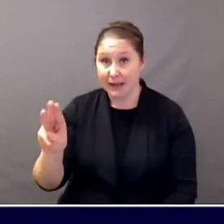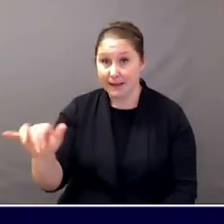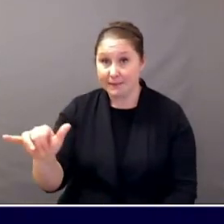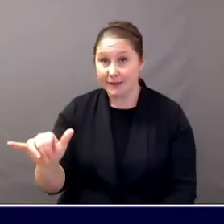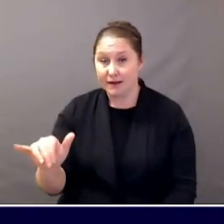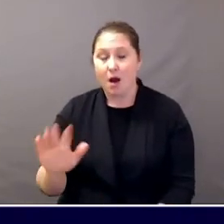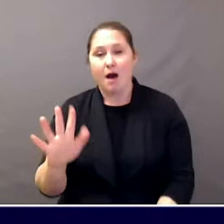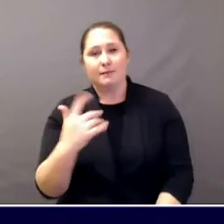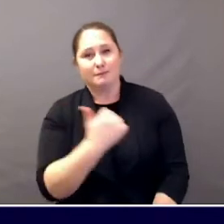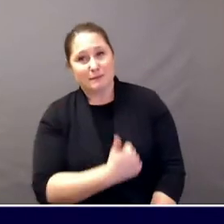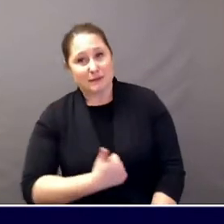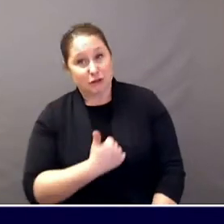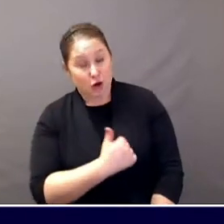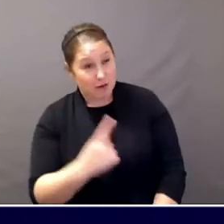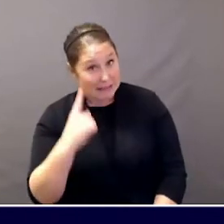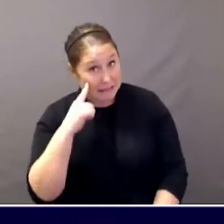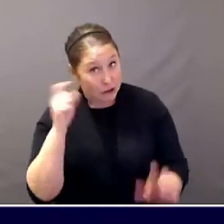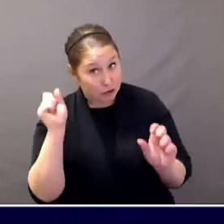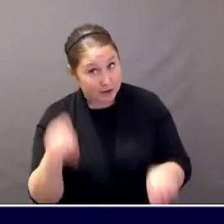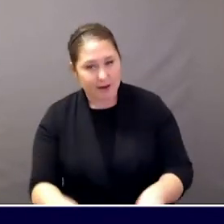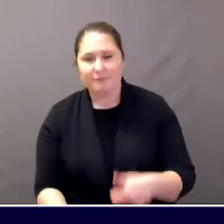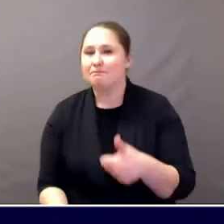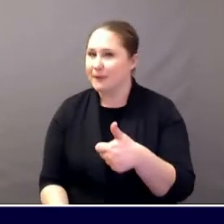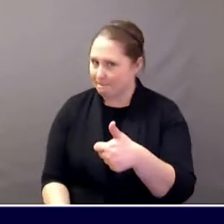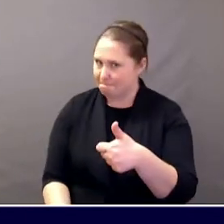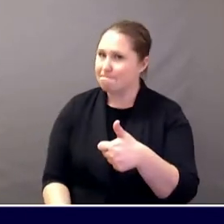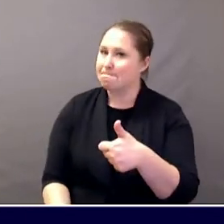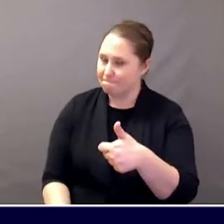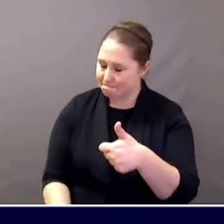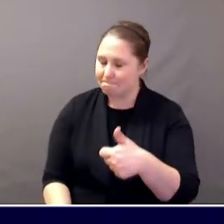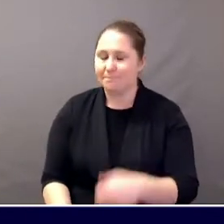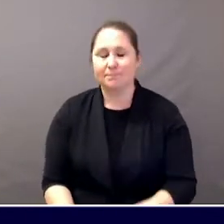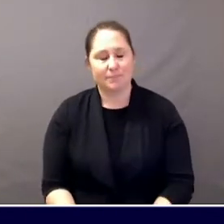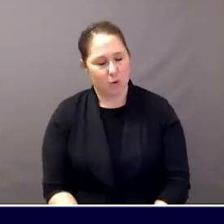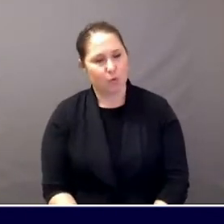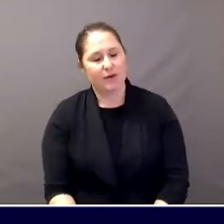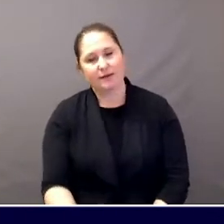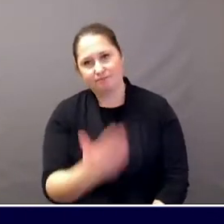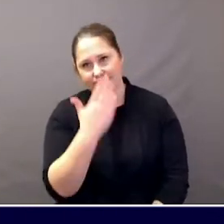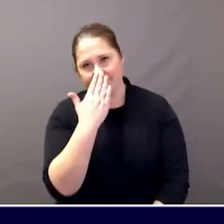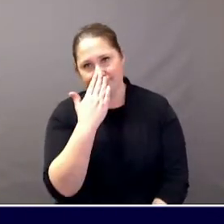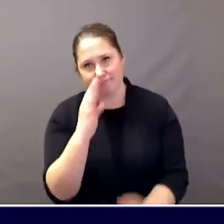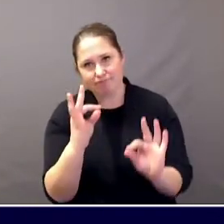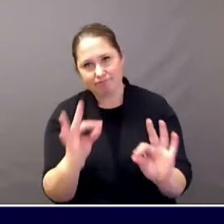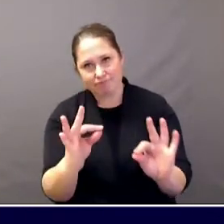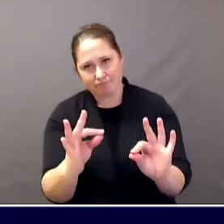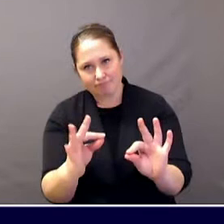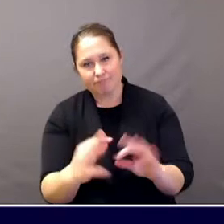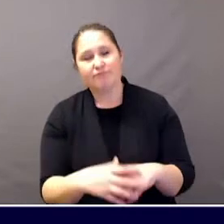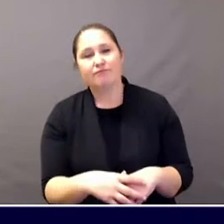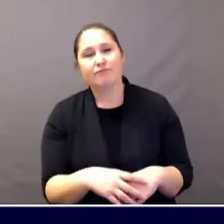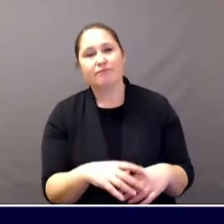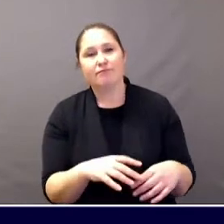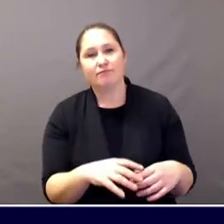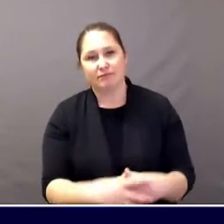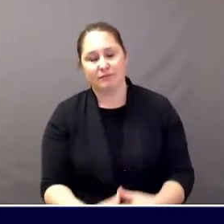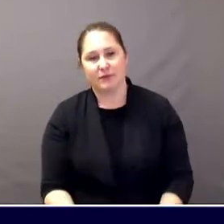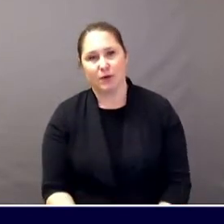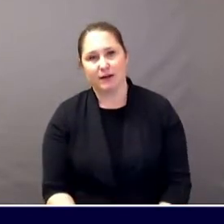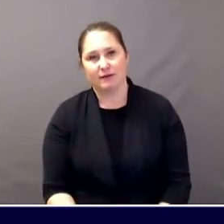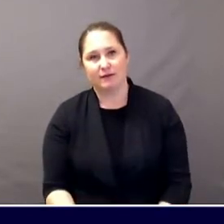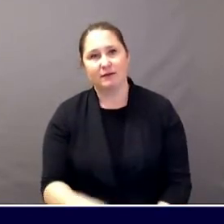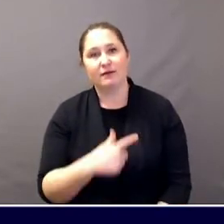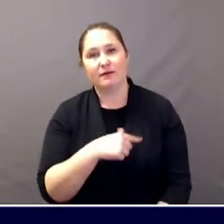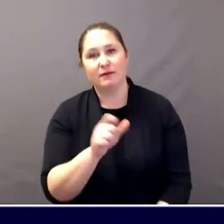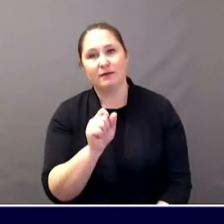Sorry about All right. that. Can you hear me now? Yeah, go ahead, Amy. Okay. I want to, thank you. I want to continue with the questions about the tiers, and then I have something